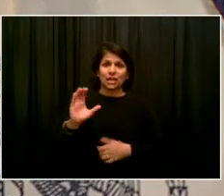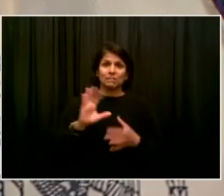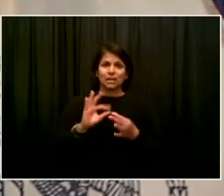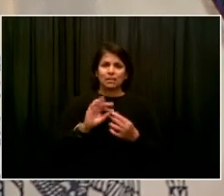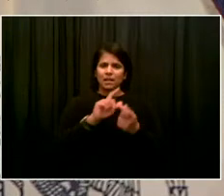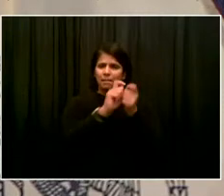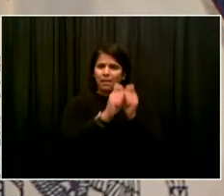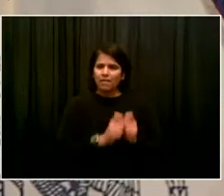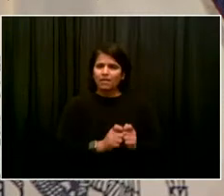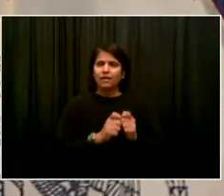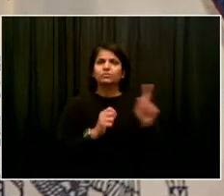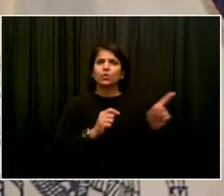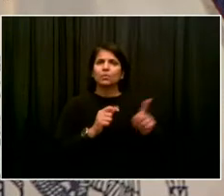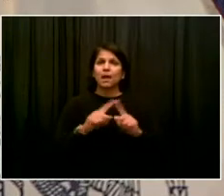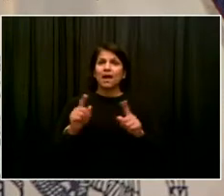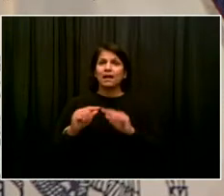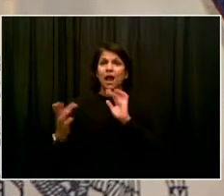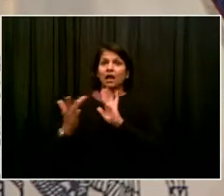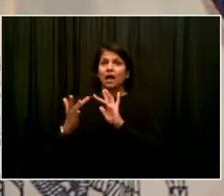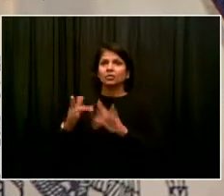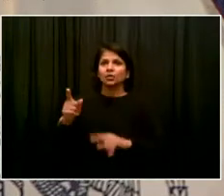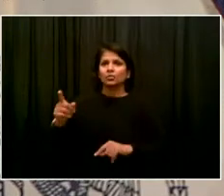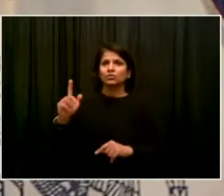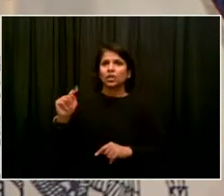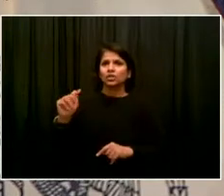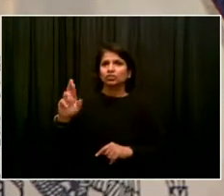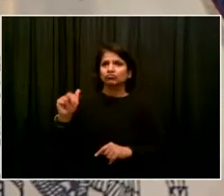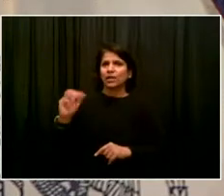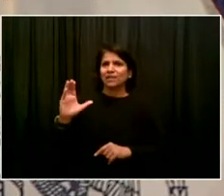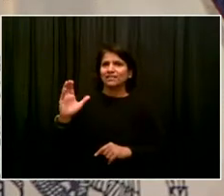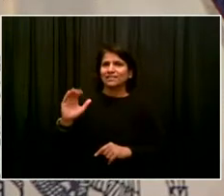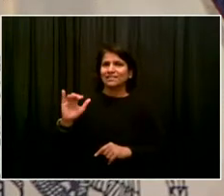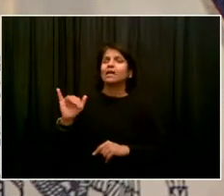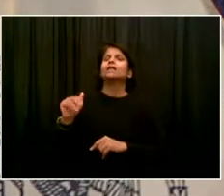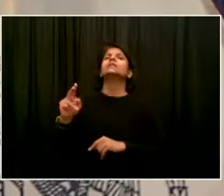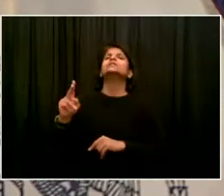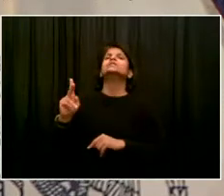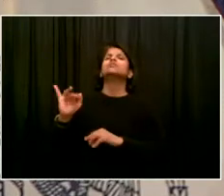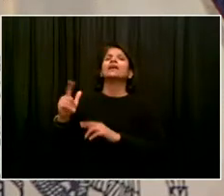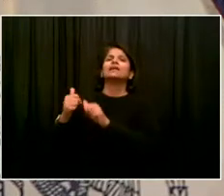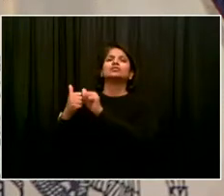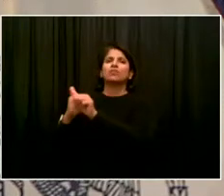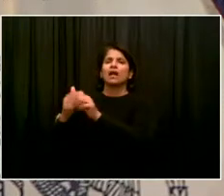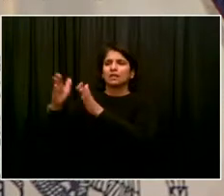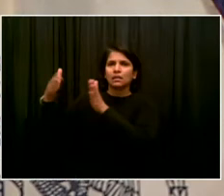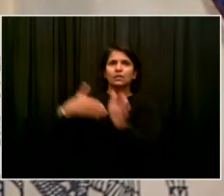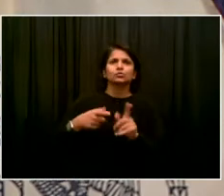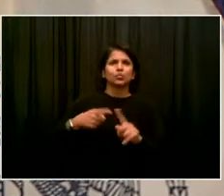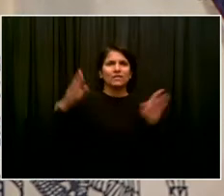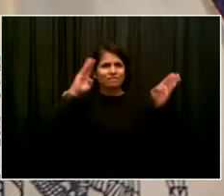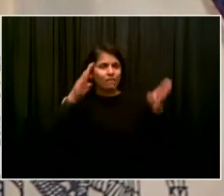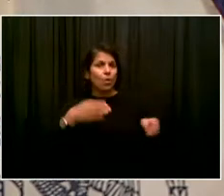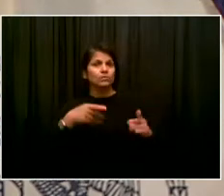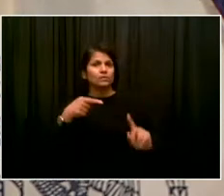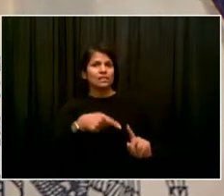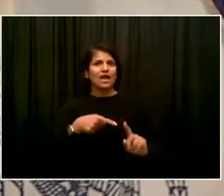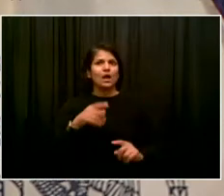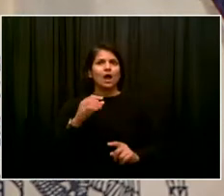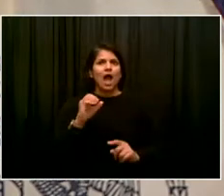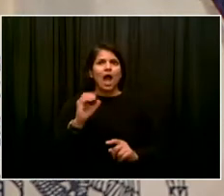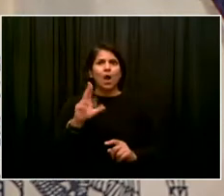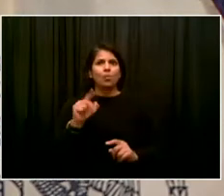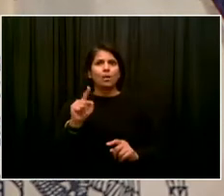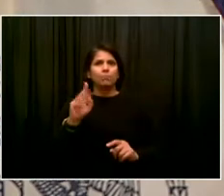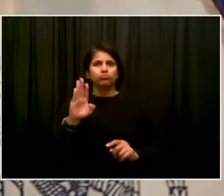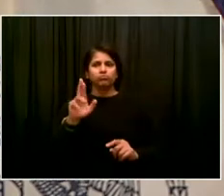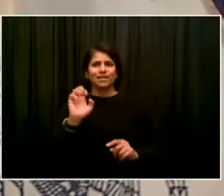contact tracing to only looking at widespread outbreaks here. Is that an indication that some amount of cases and maybe